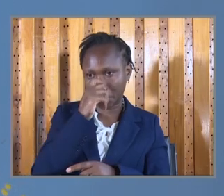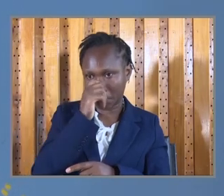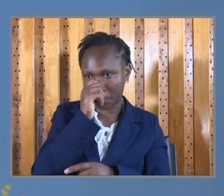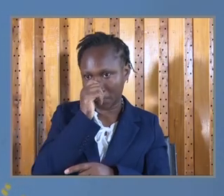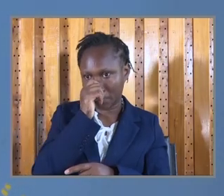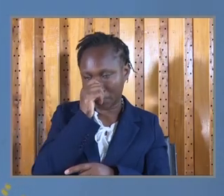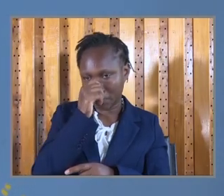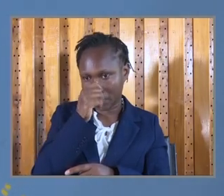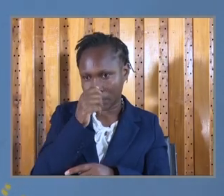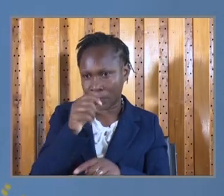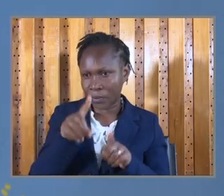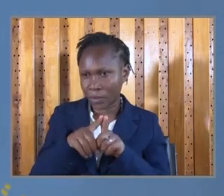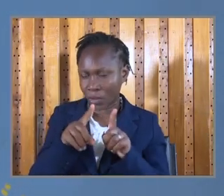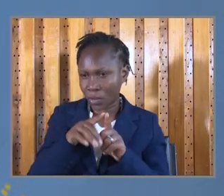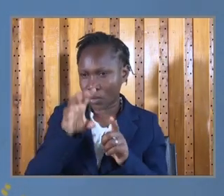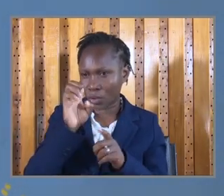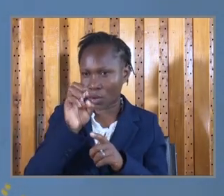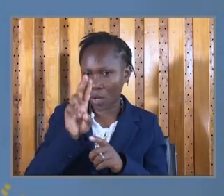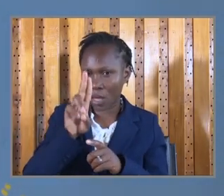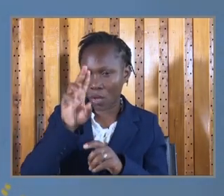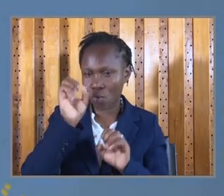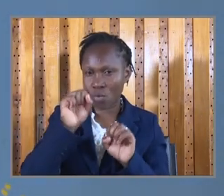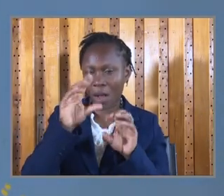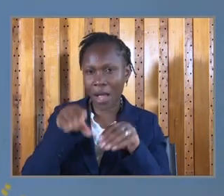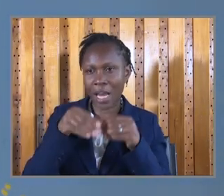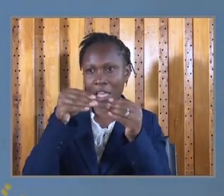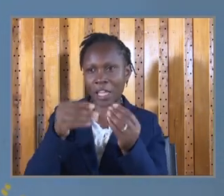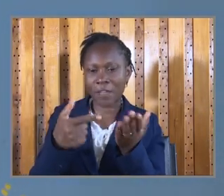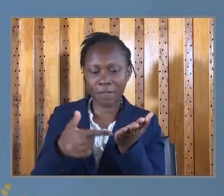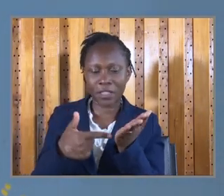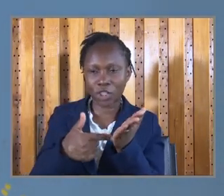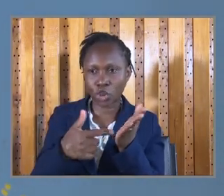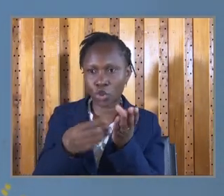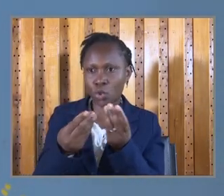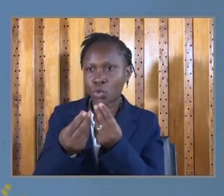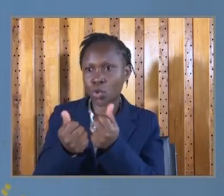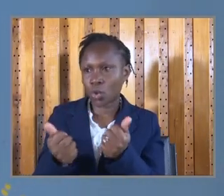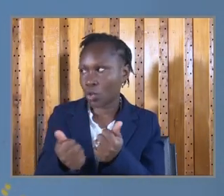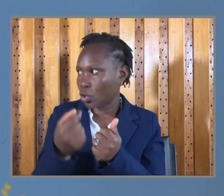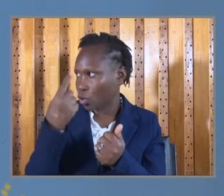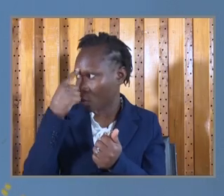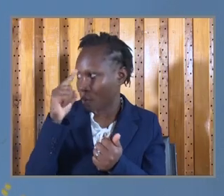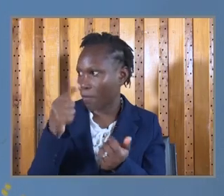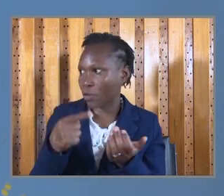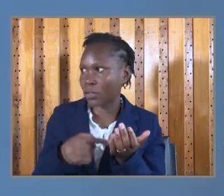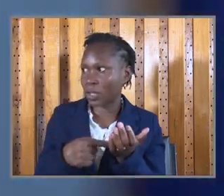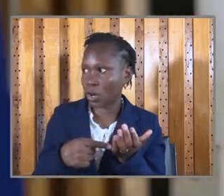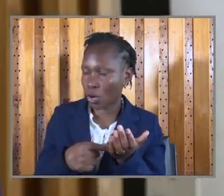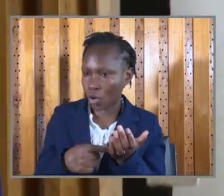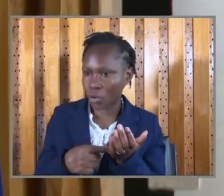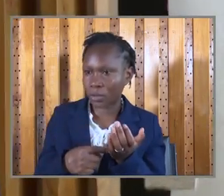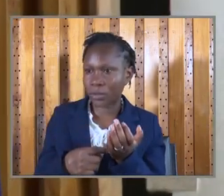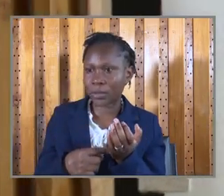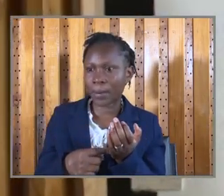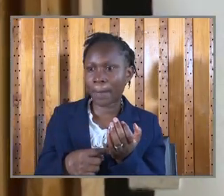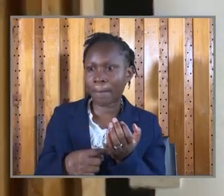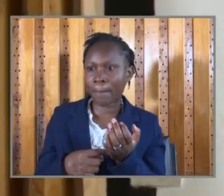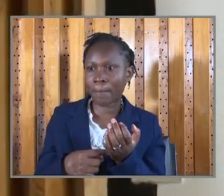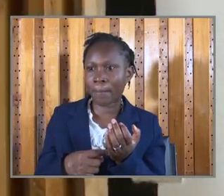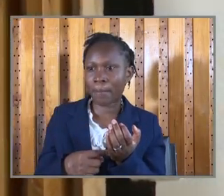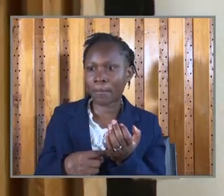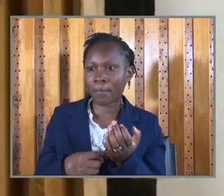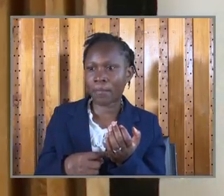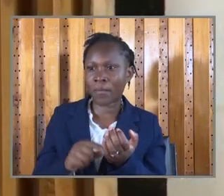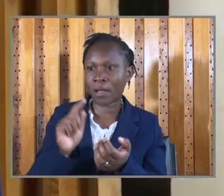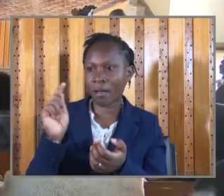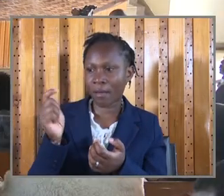Finally, the EU can also offer digital solutions for grids and technologies for manufacturing solar PVs. In